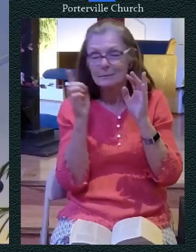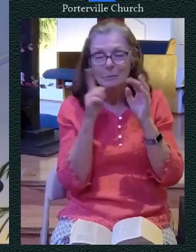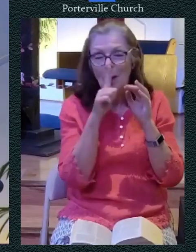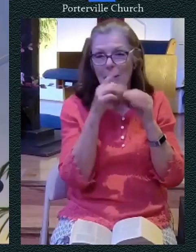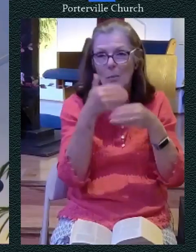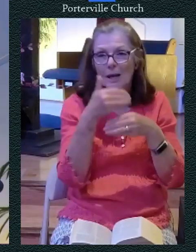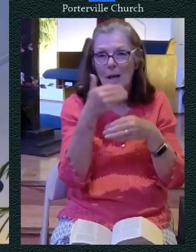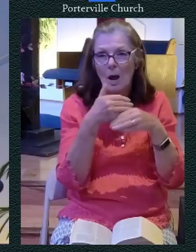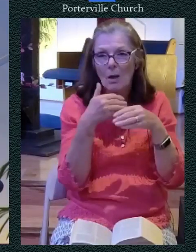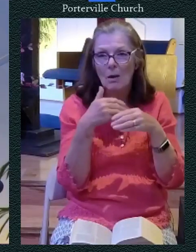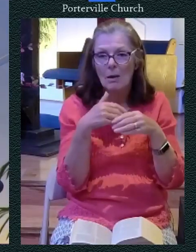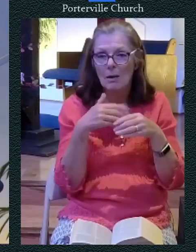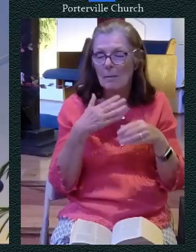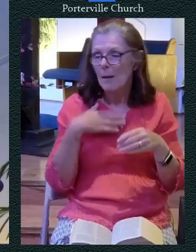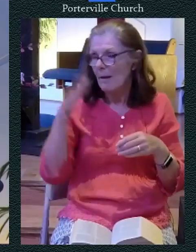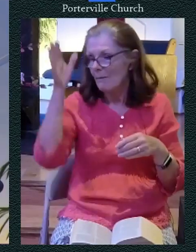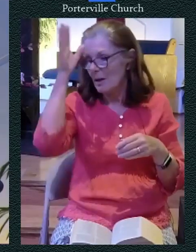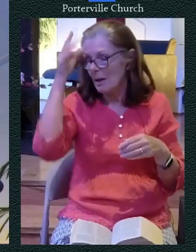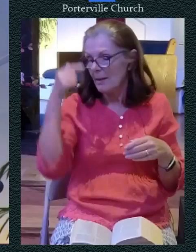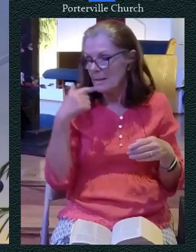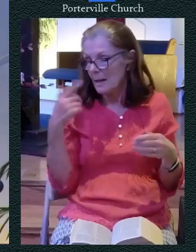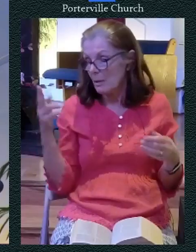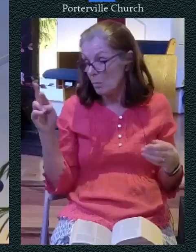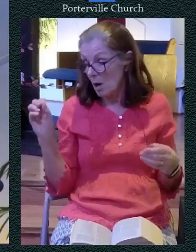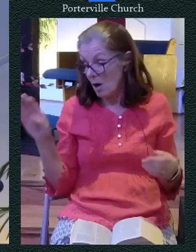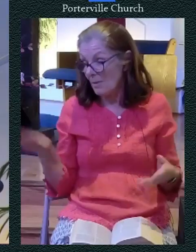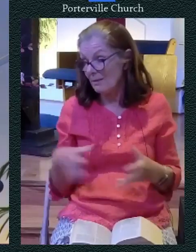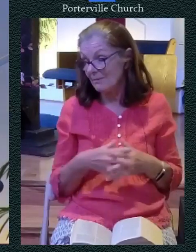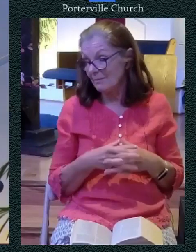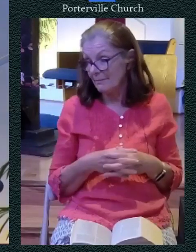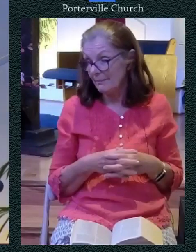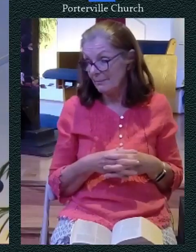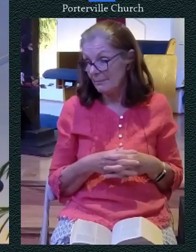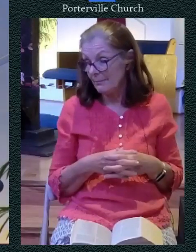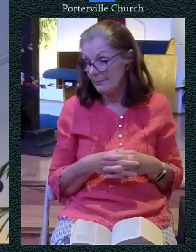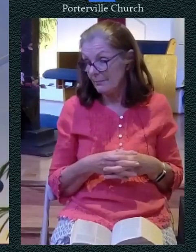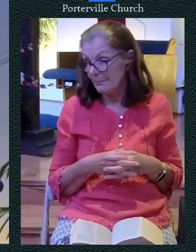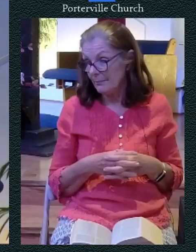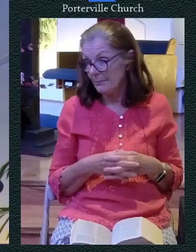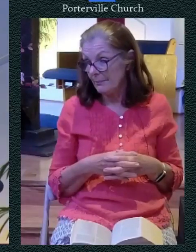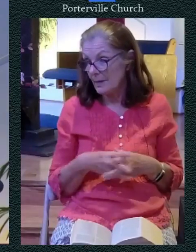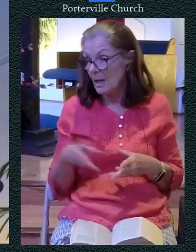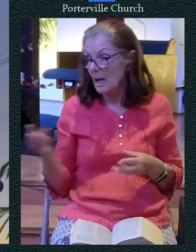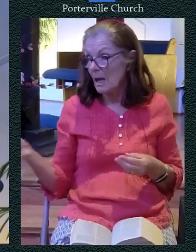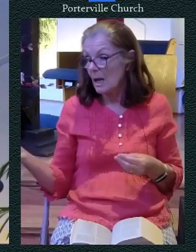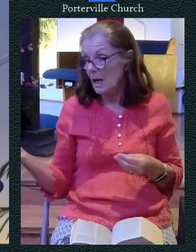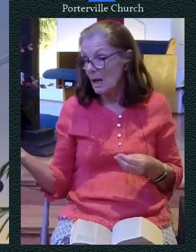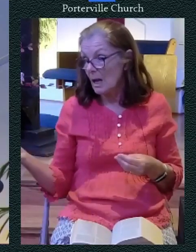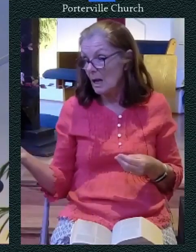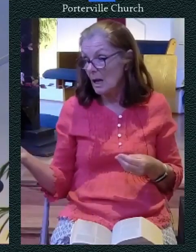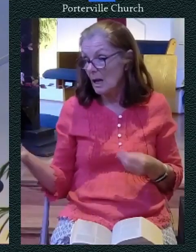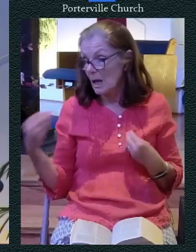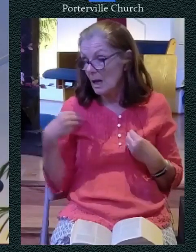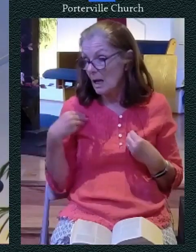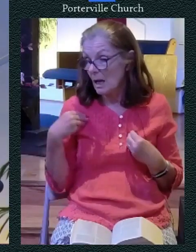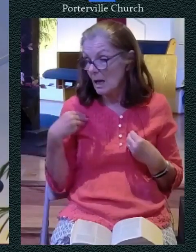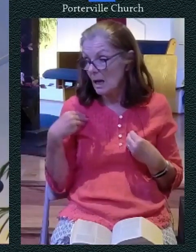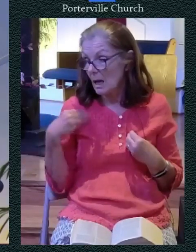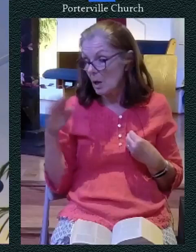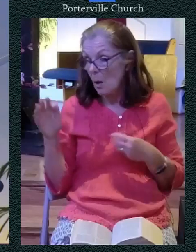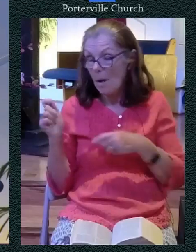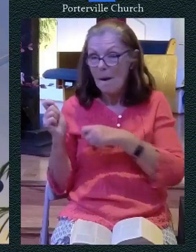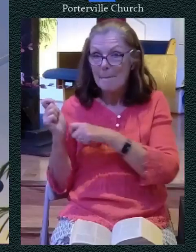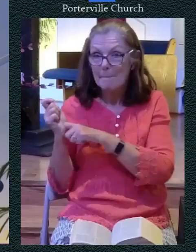And my father said, "Rob, give me your bat and your